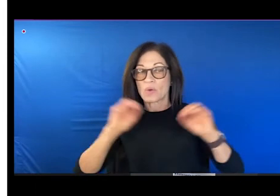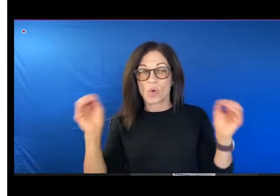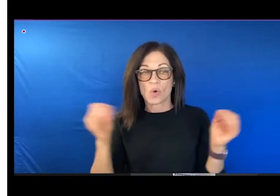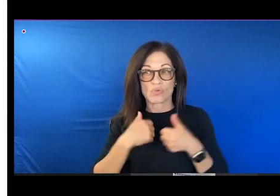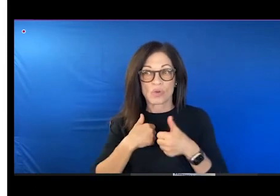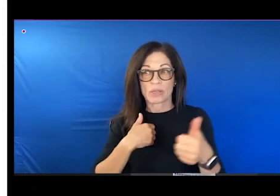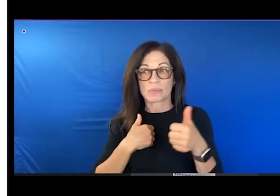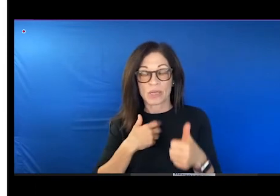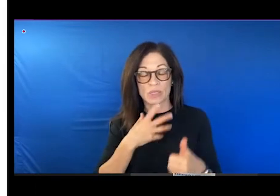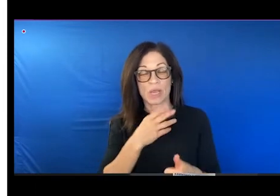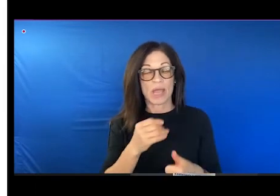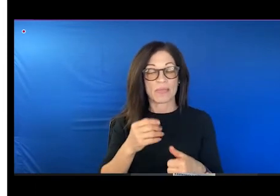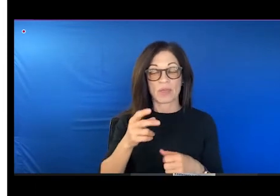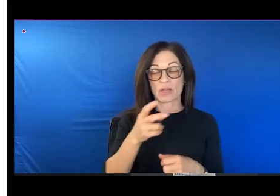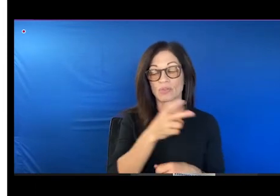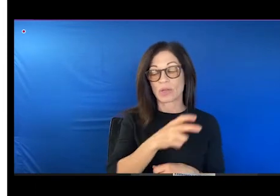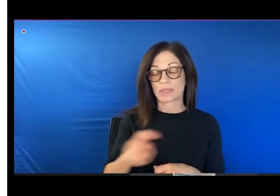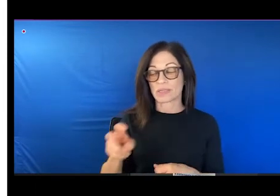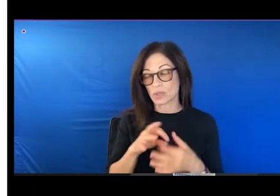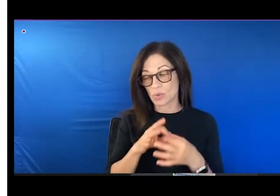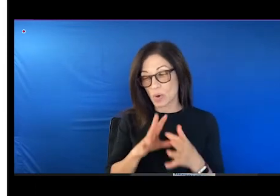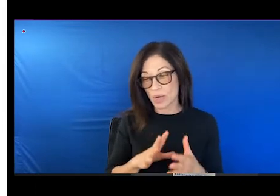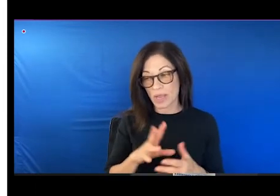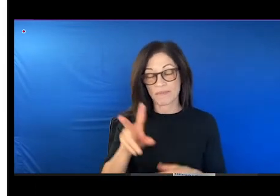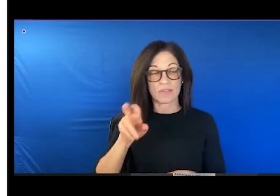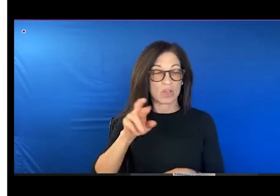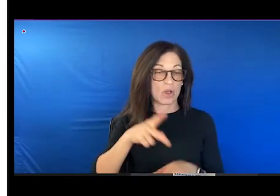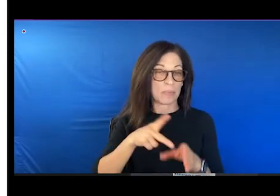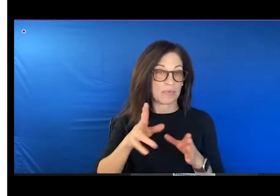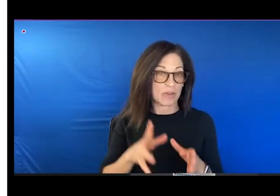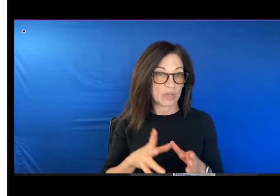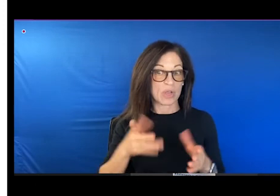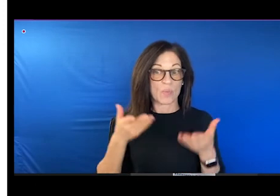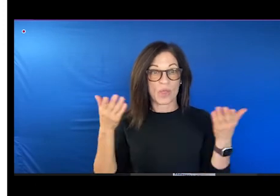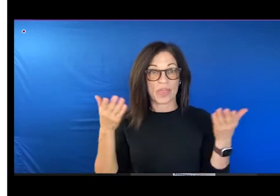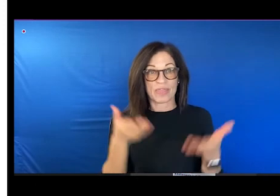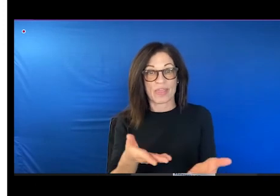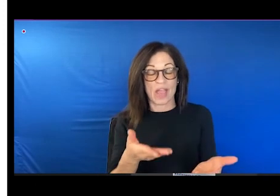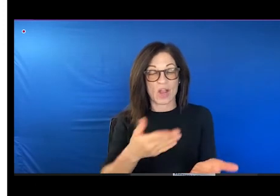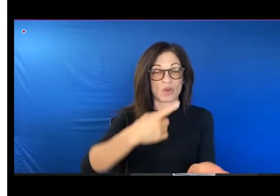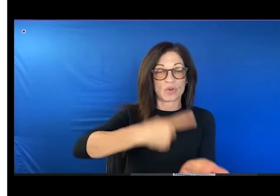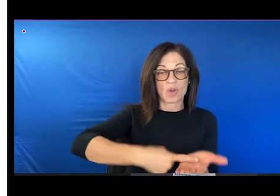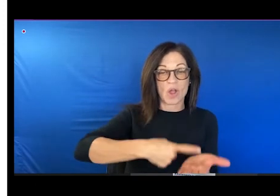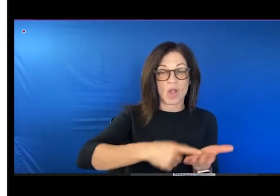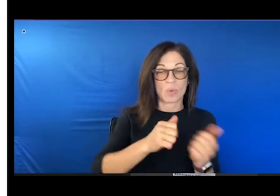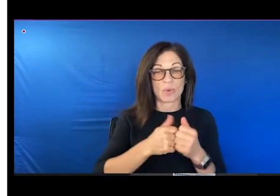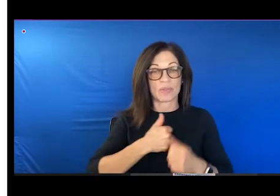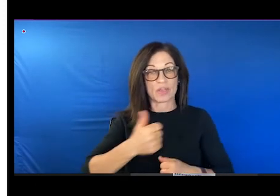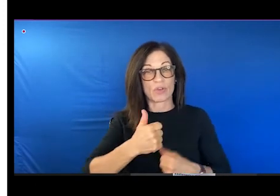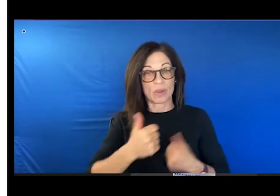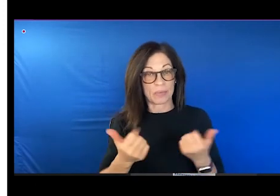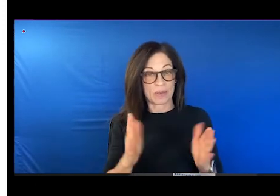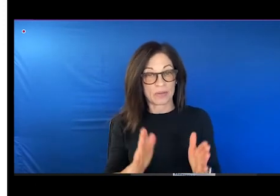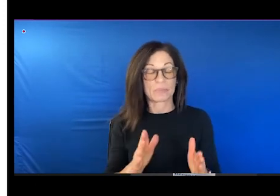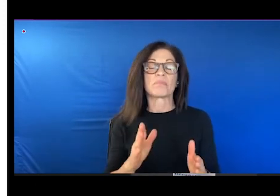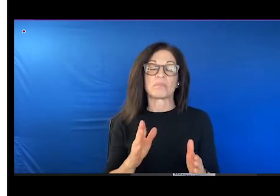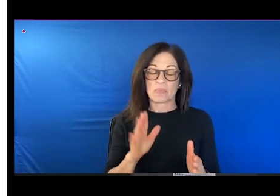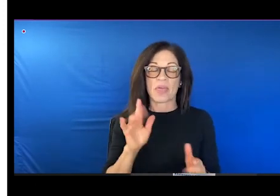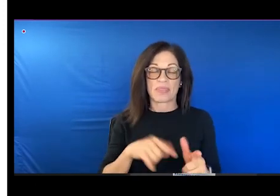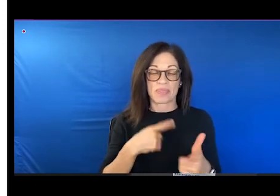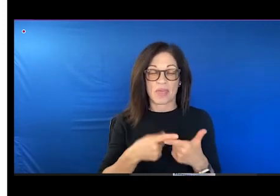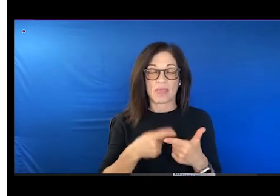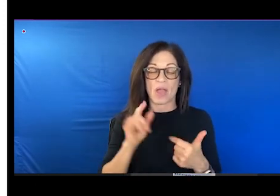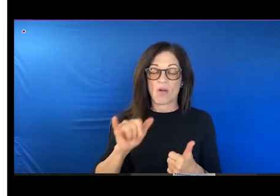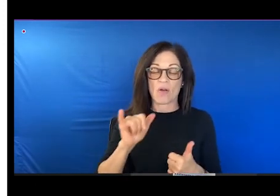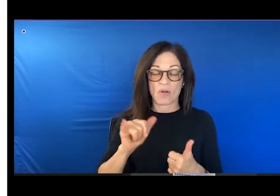no transportation. And by the transition coordinator, the voc rehab professional being at the table with the transit providers,